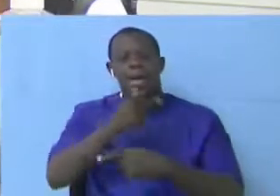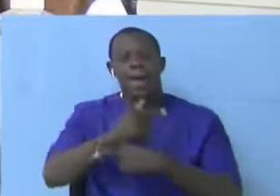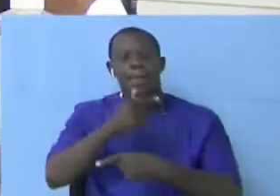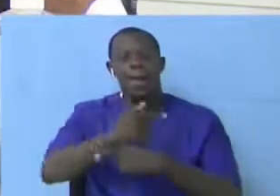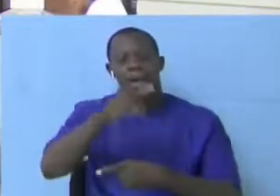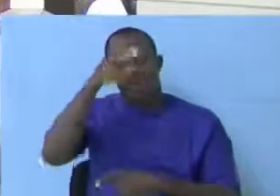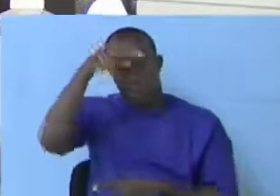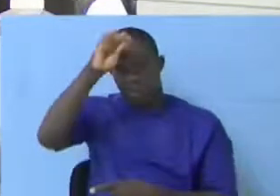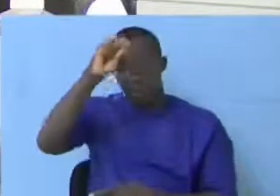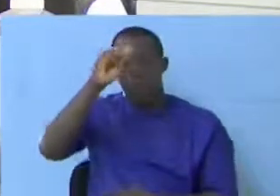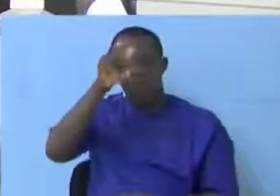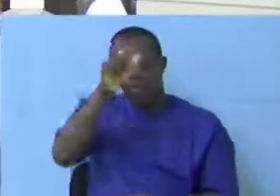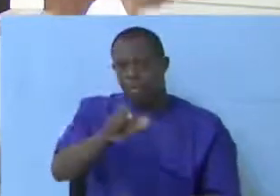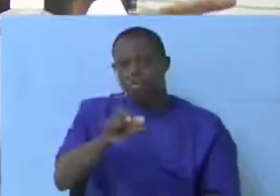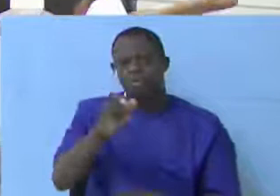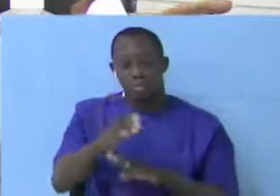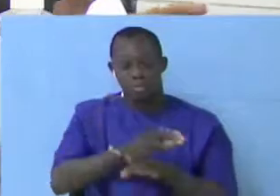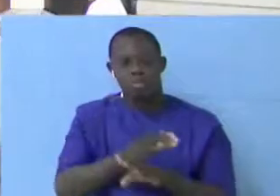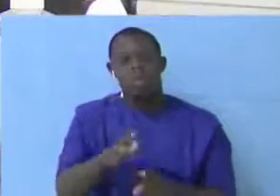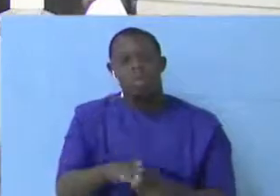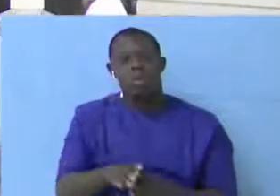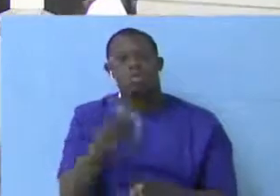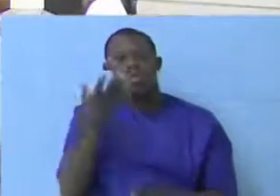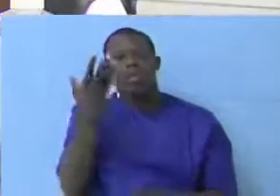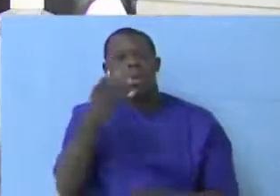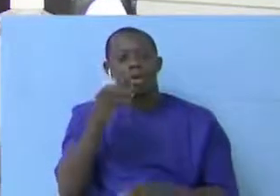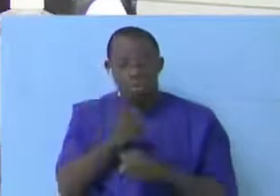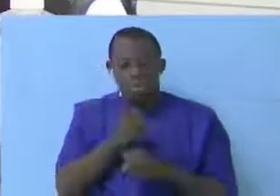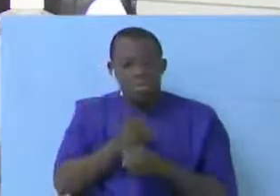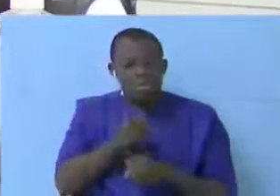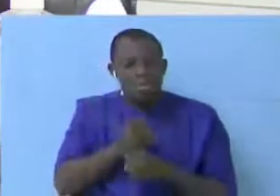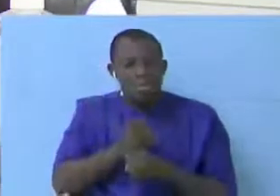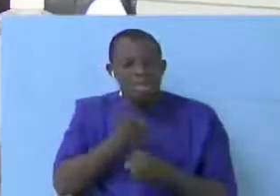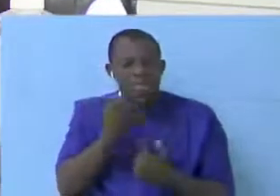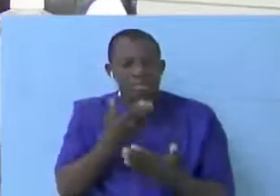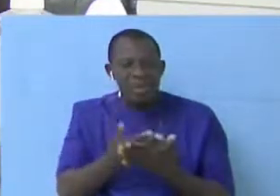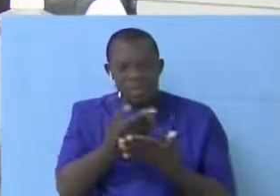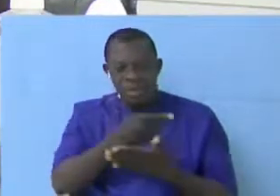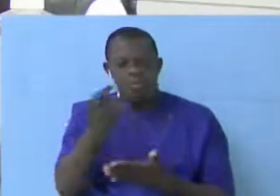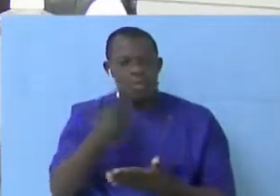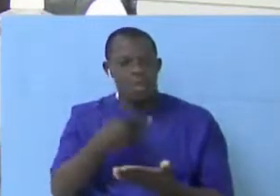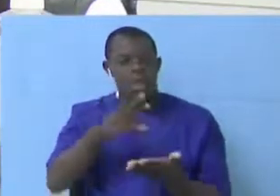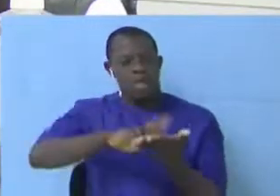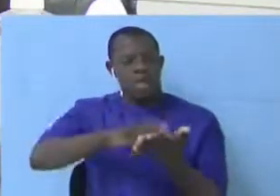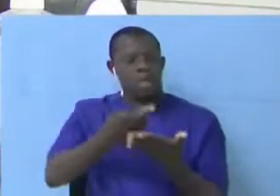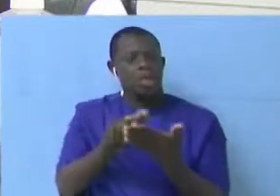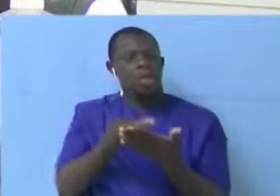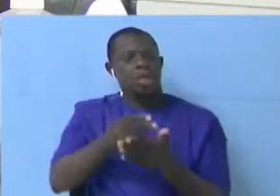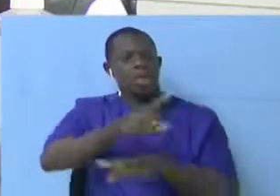when we prepared this, these people, they have rented the place, they disappeared in thin air.